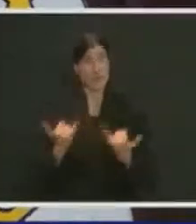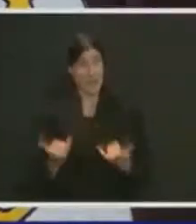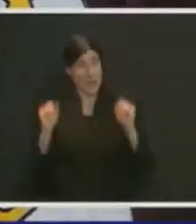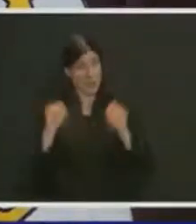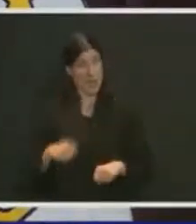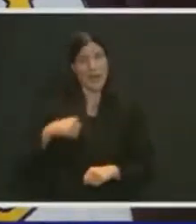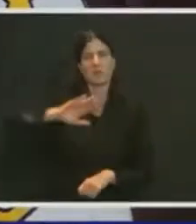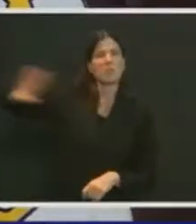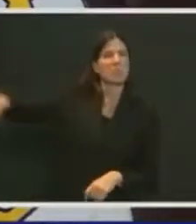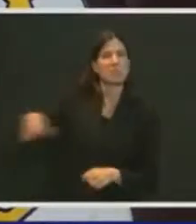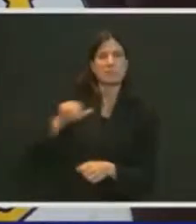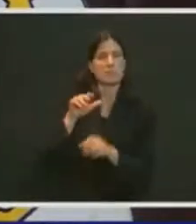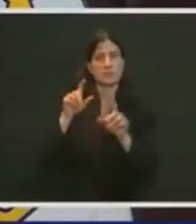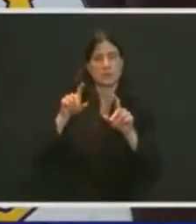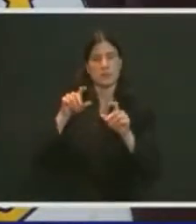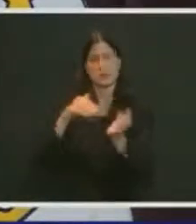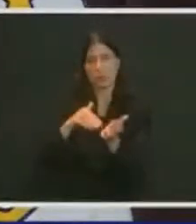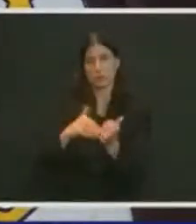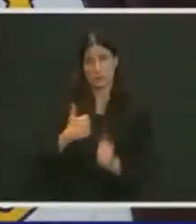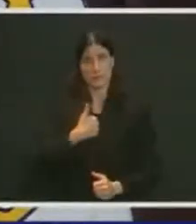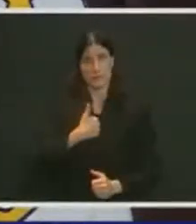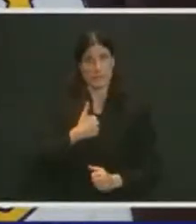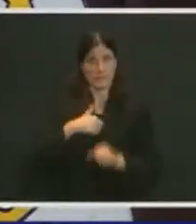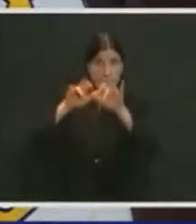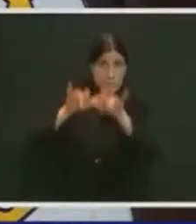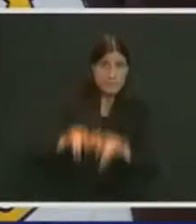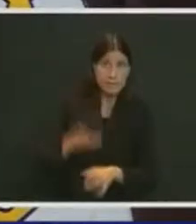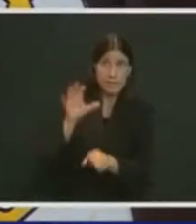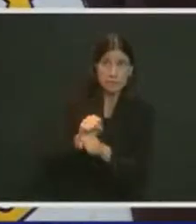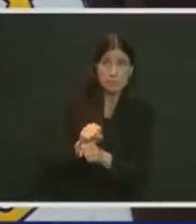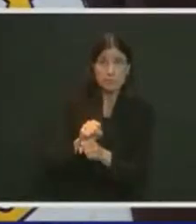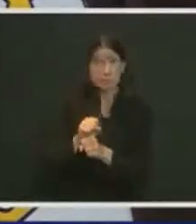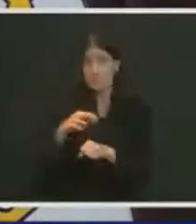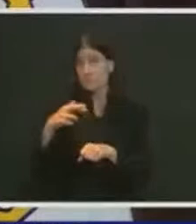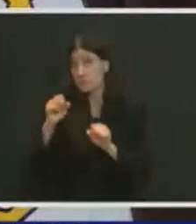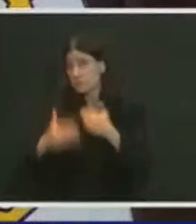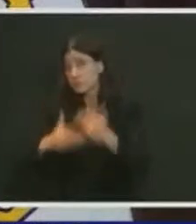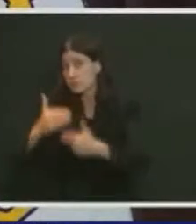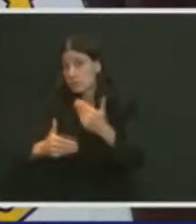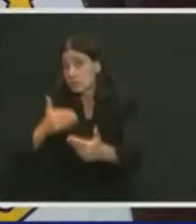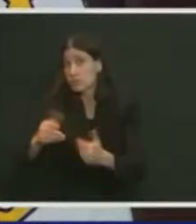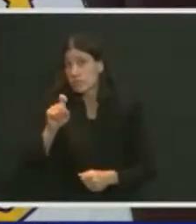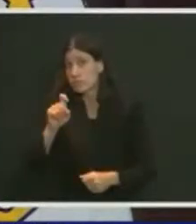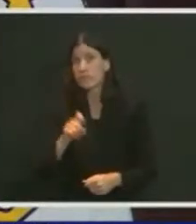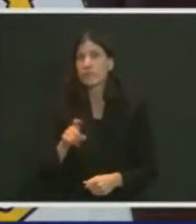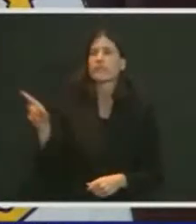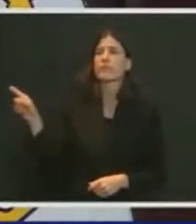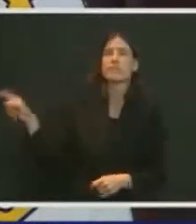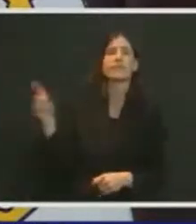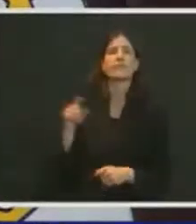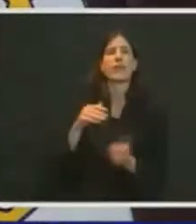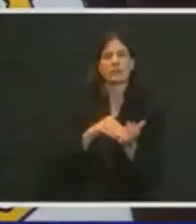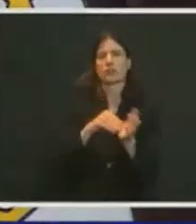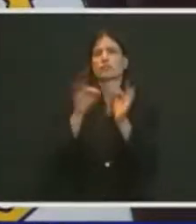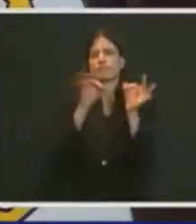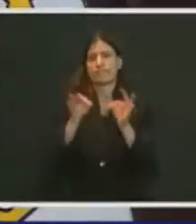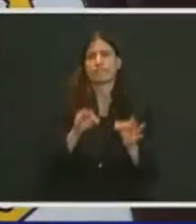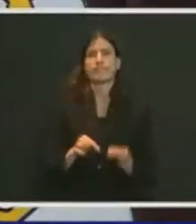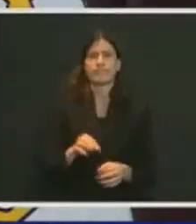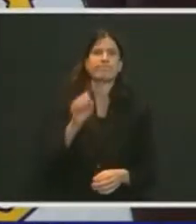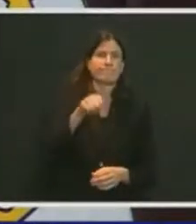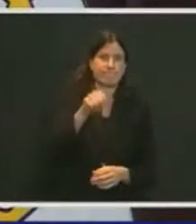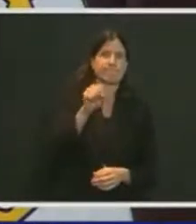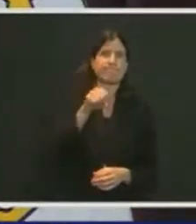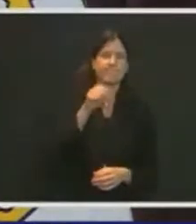we move forward, our critical piece is going to be really leveraging the tremendous primary